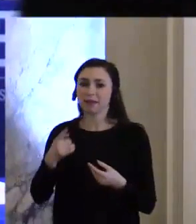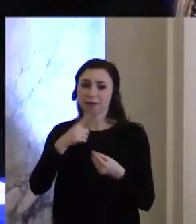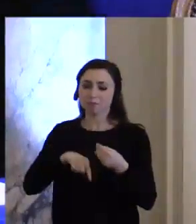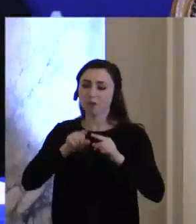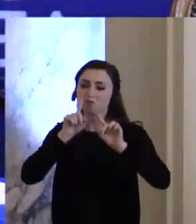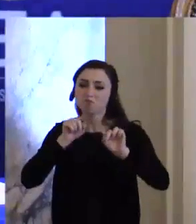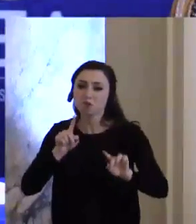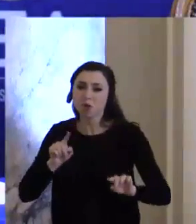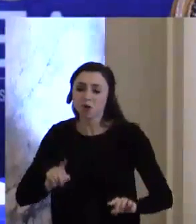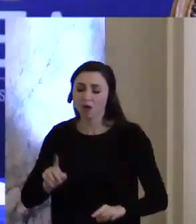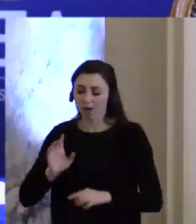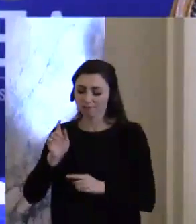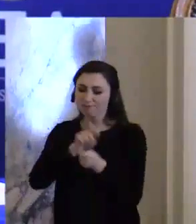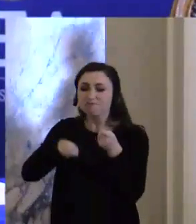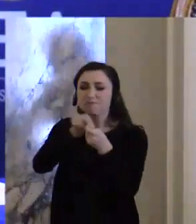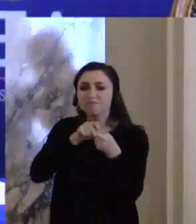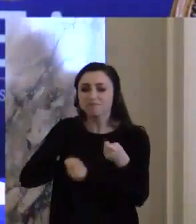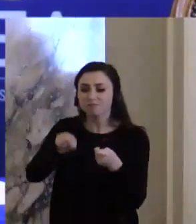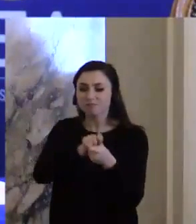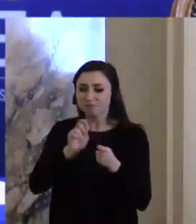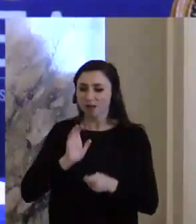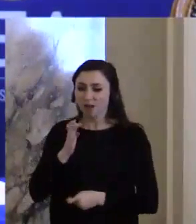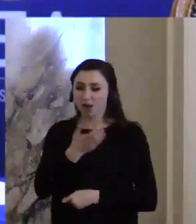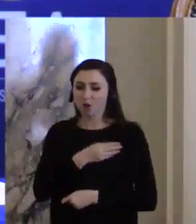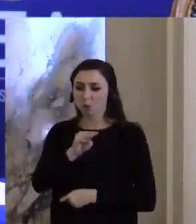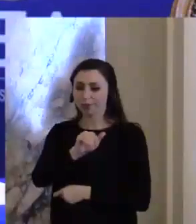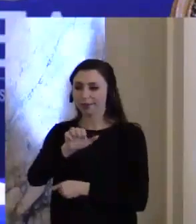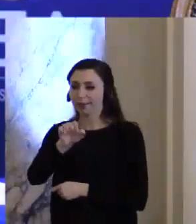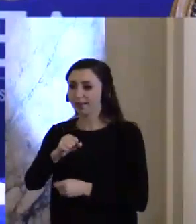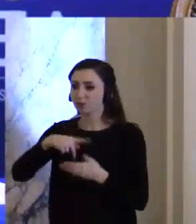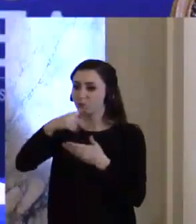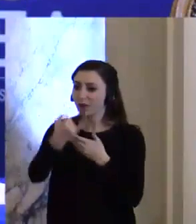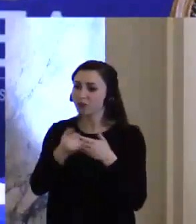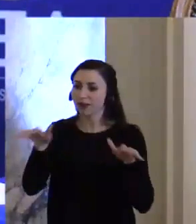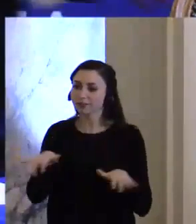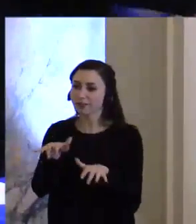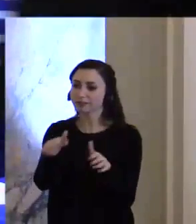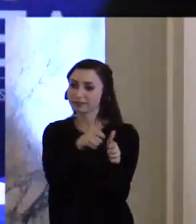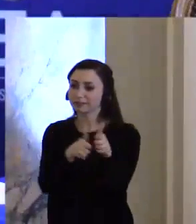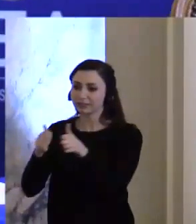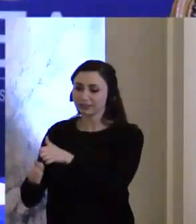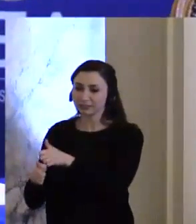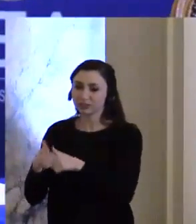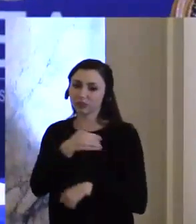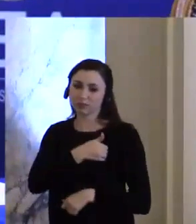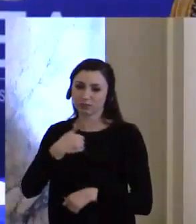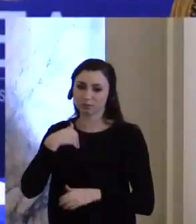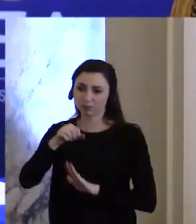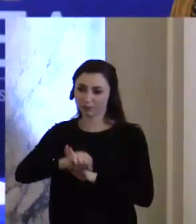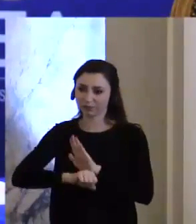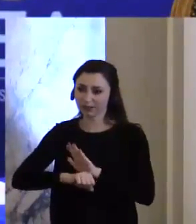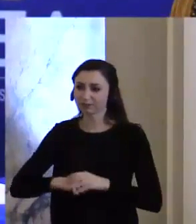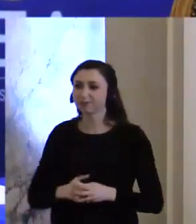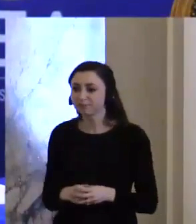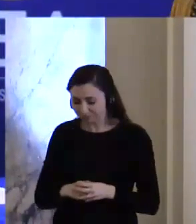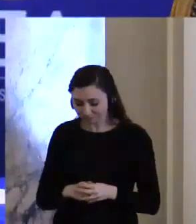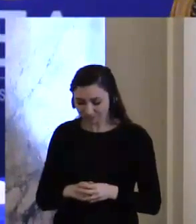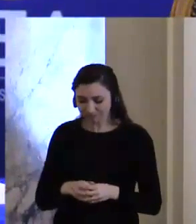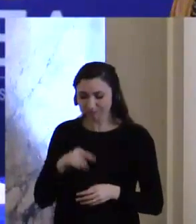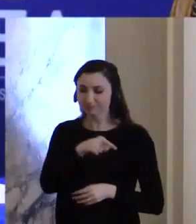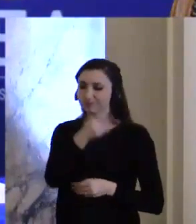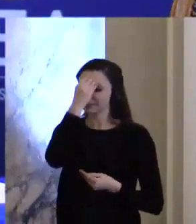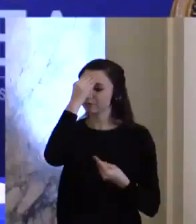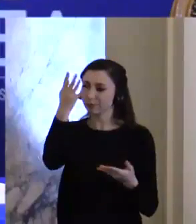report of all of our OAS projects and activities in each member state. This information will be